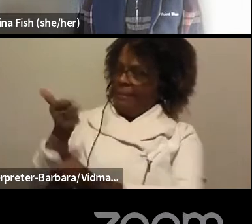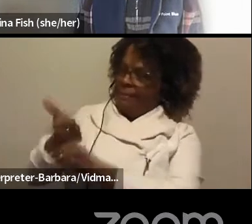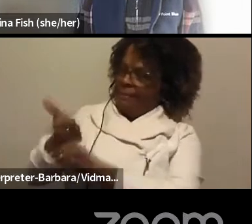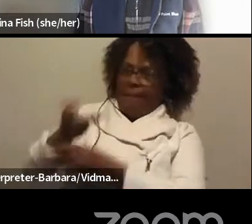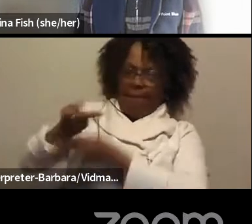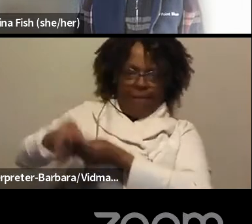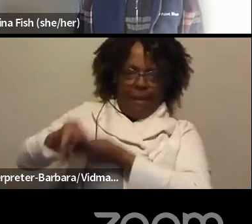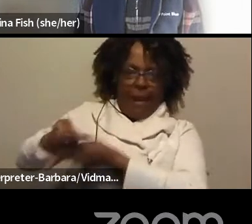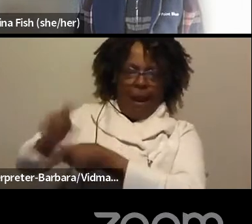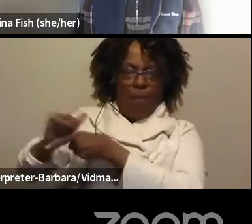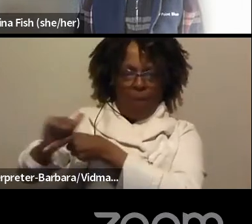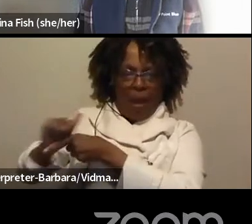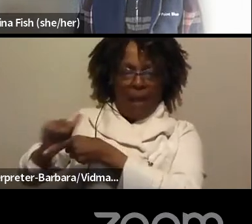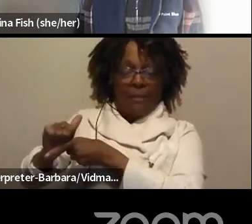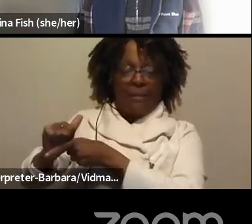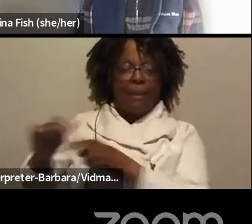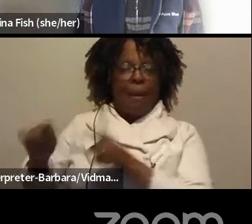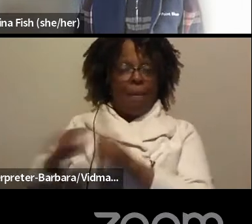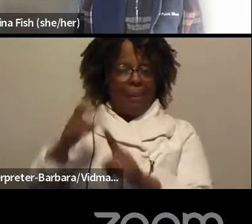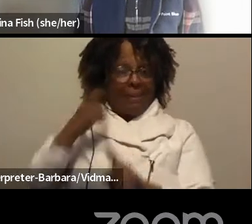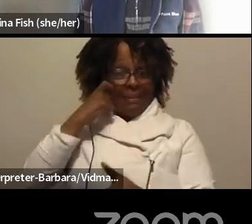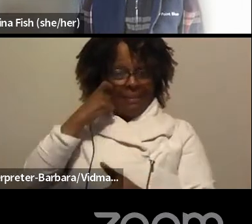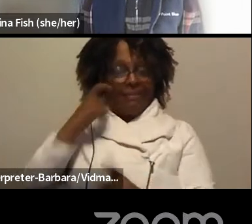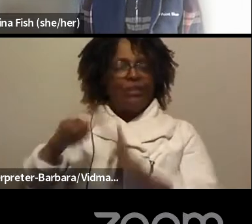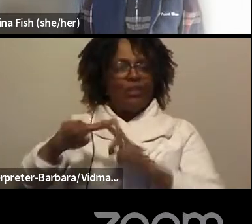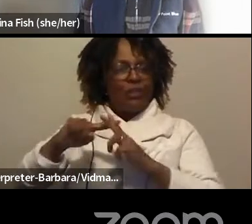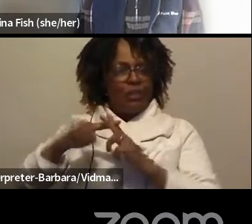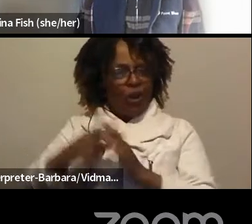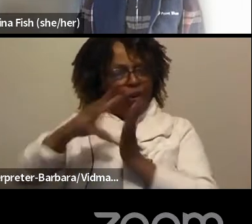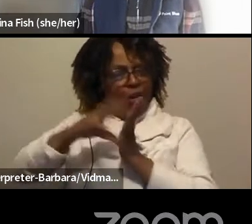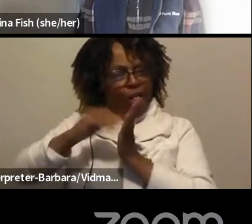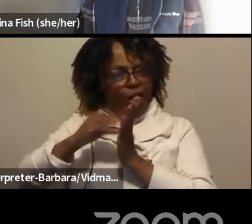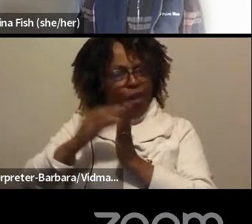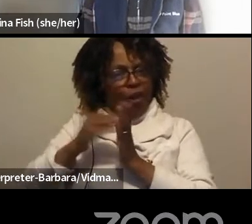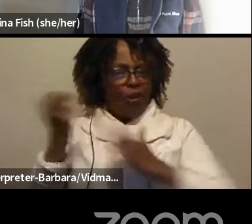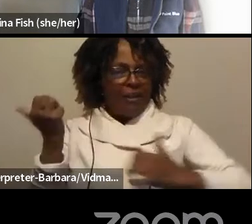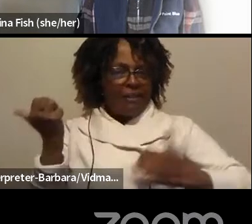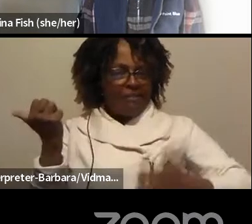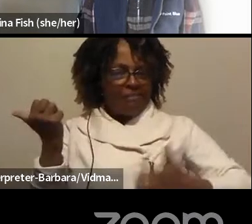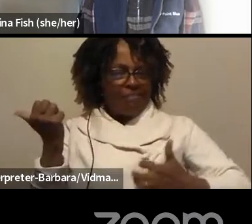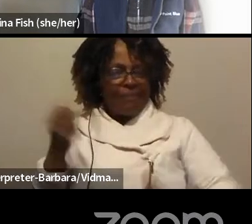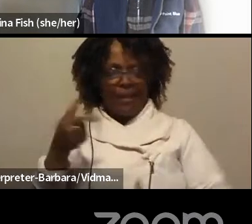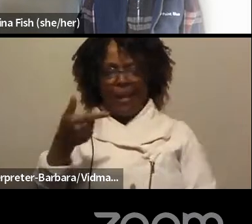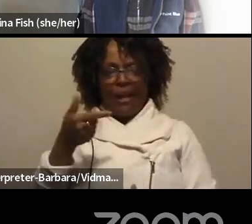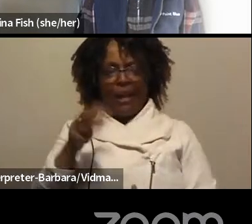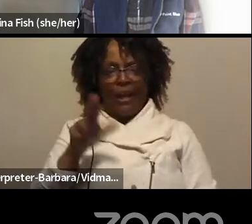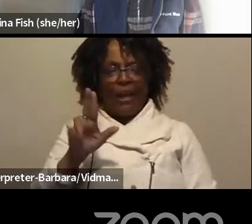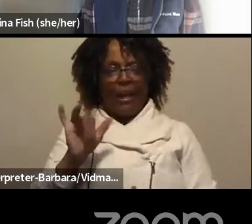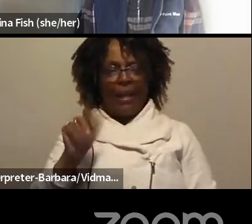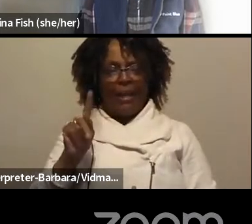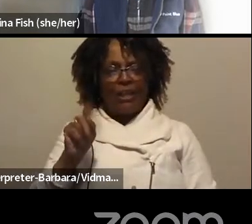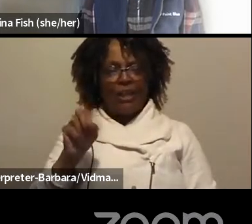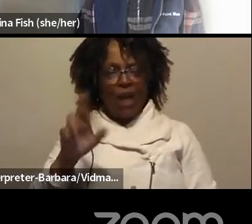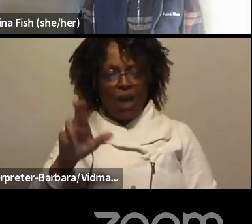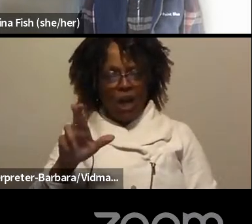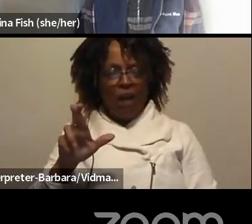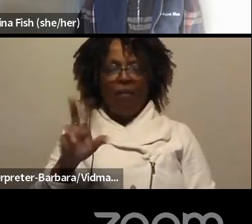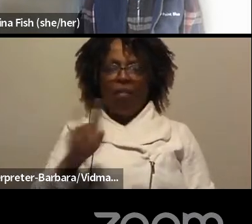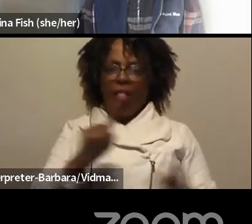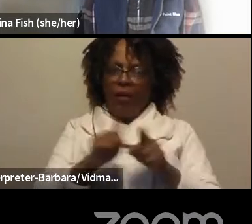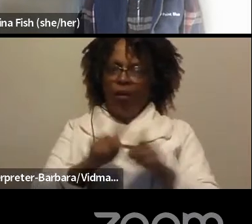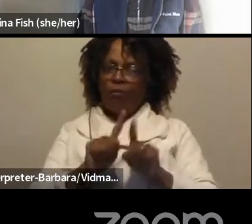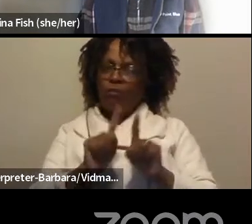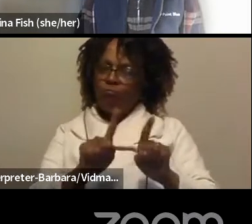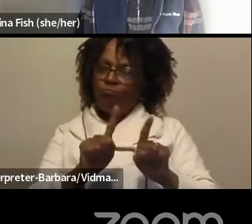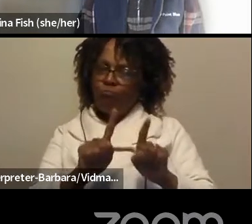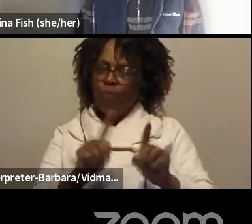pick up the bass guitar, learn something different, try something new. I've been going to a bunch of more concerts, have some coming up in a